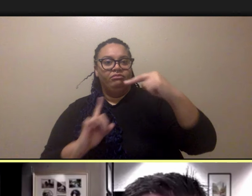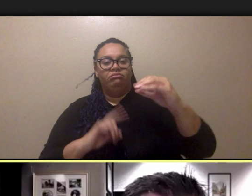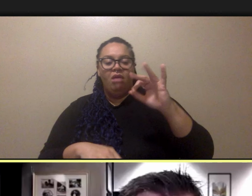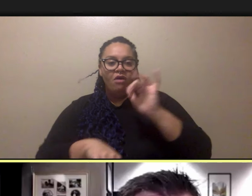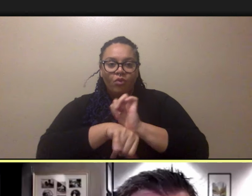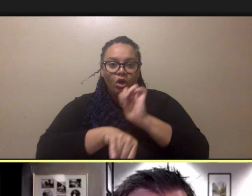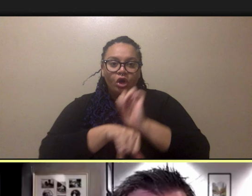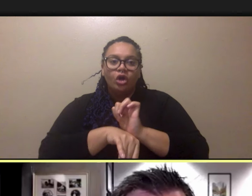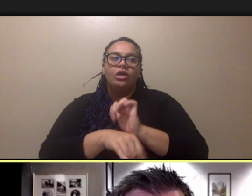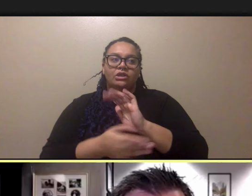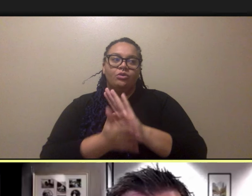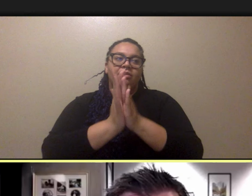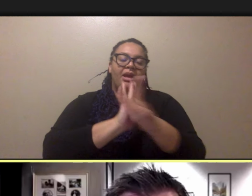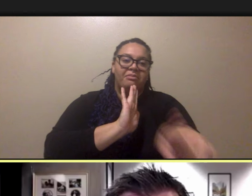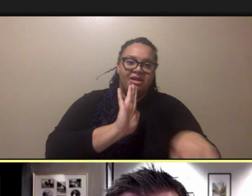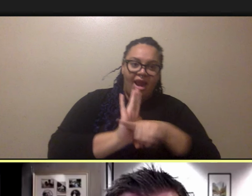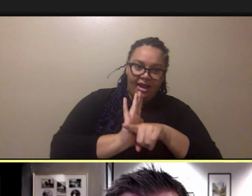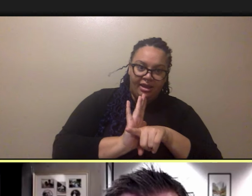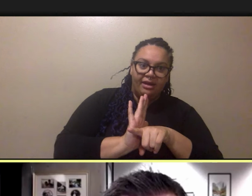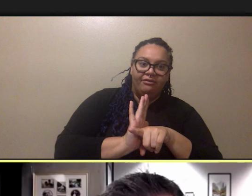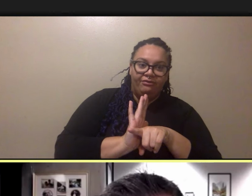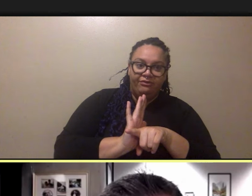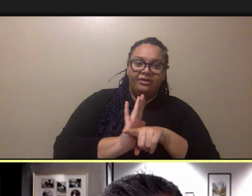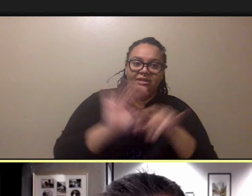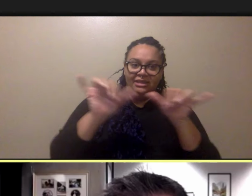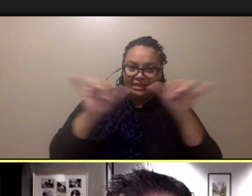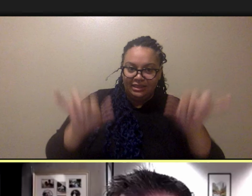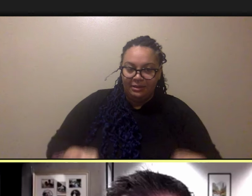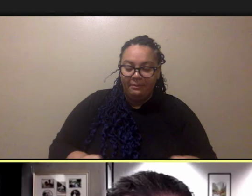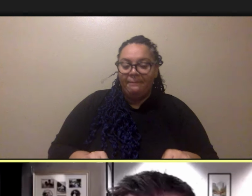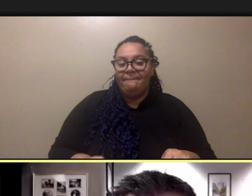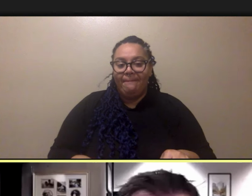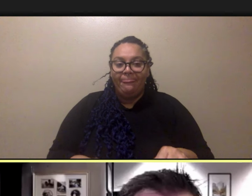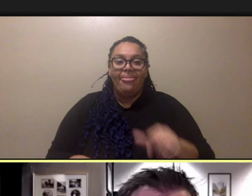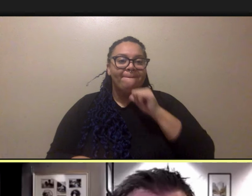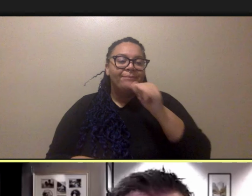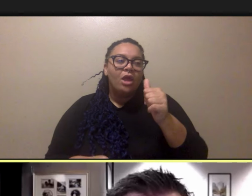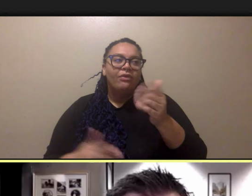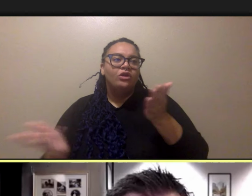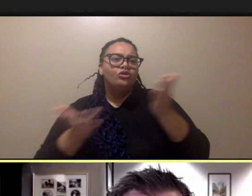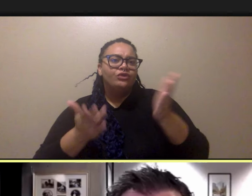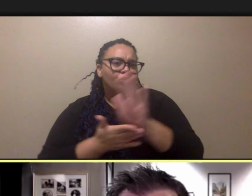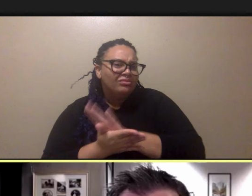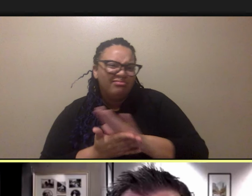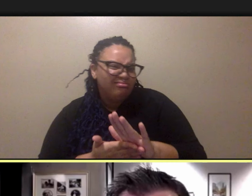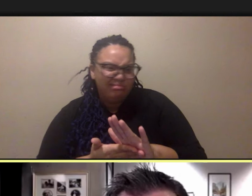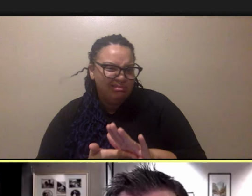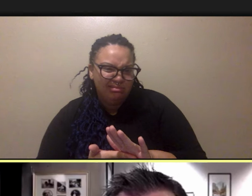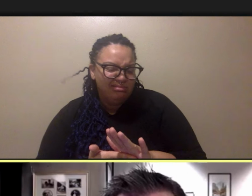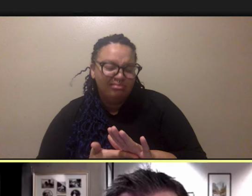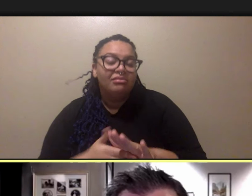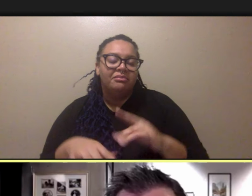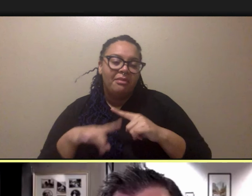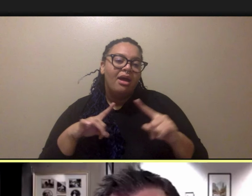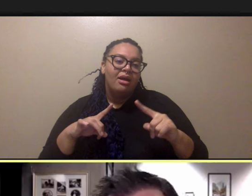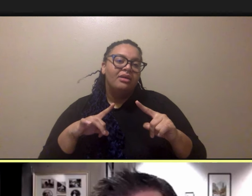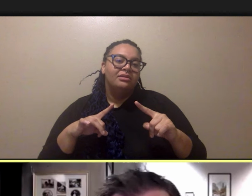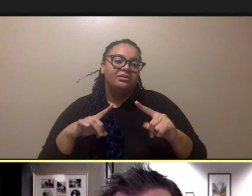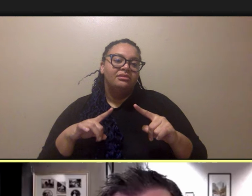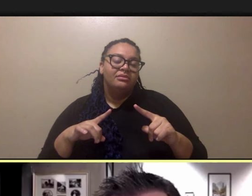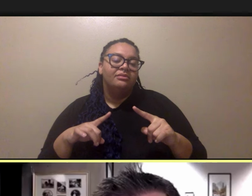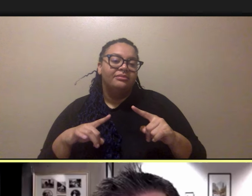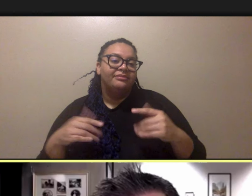much more negative, coercive system. Not that servitude was nice, but there was